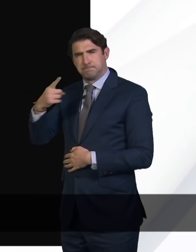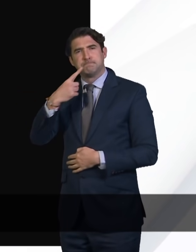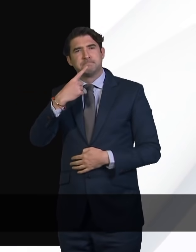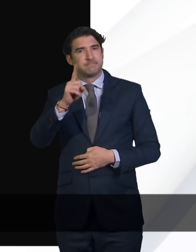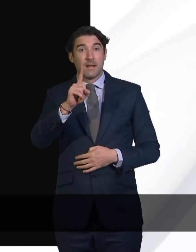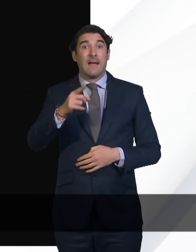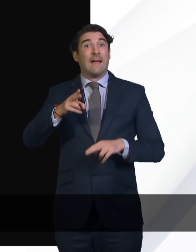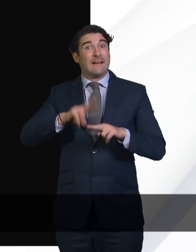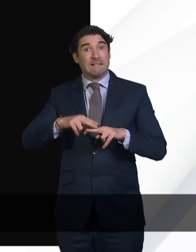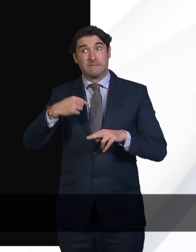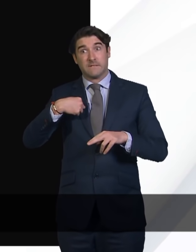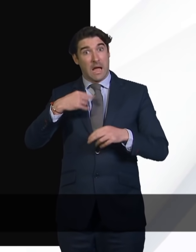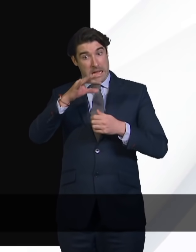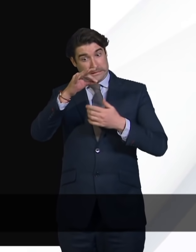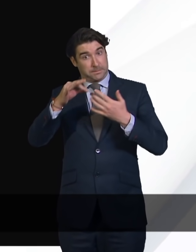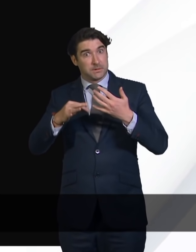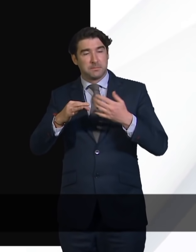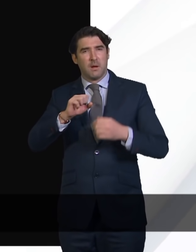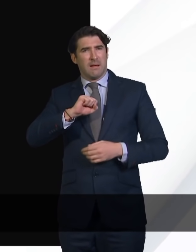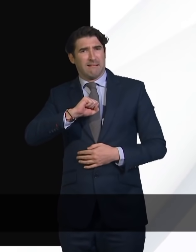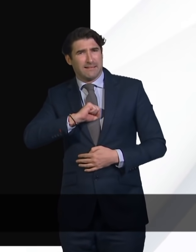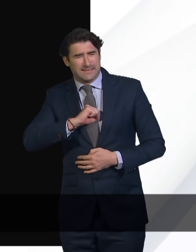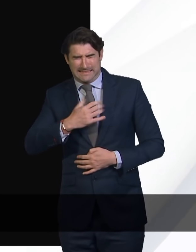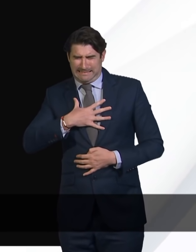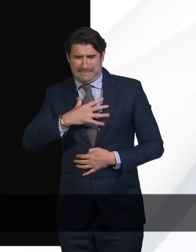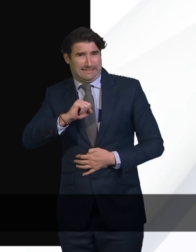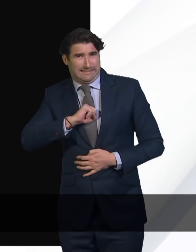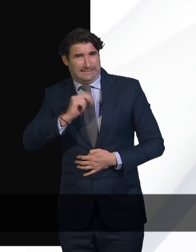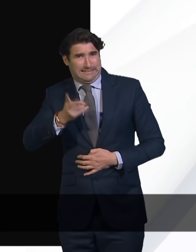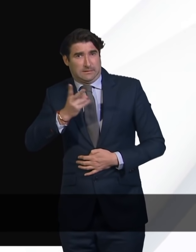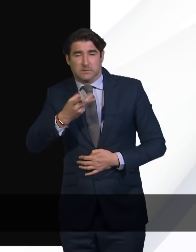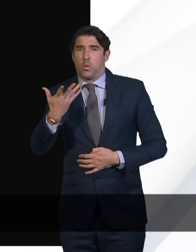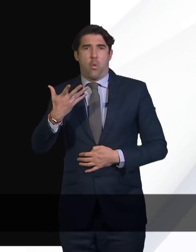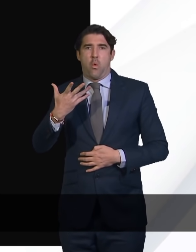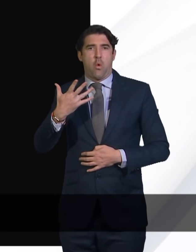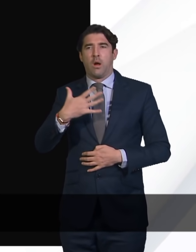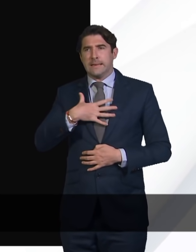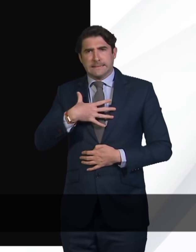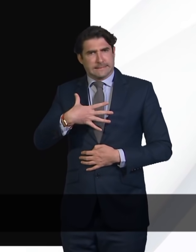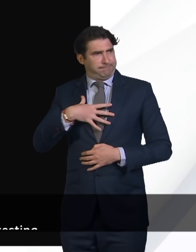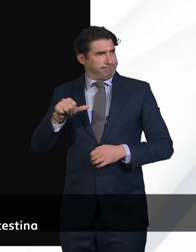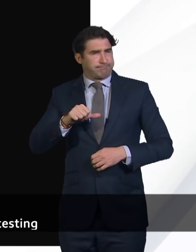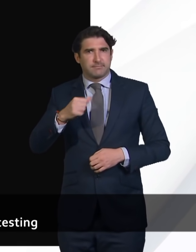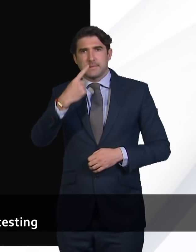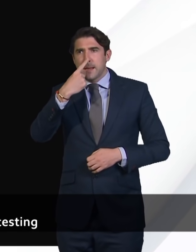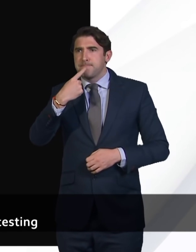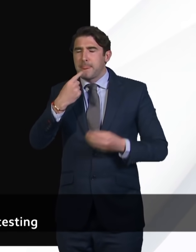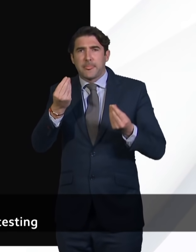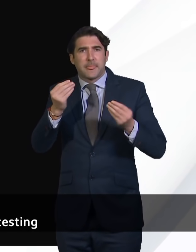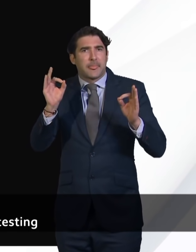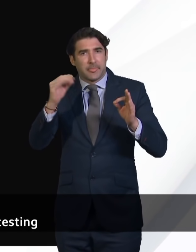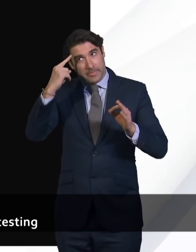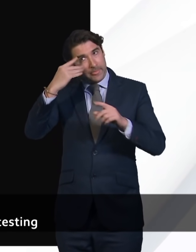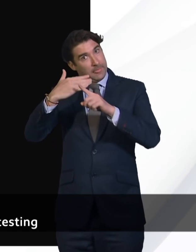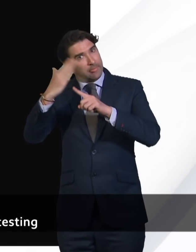and its scientific advisors recently showed that under 20% of people are, when they have symptoms, or contacted by test and trace. So why do we think that is? And does it not